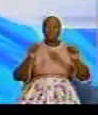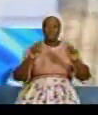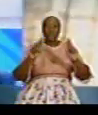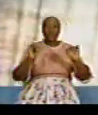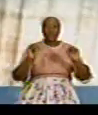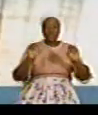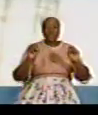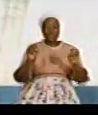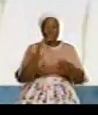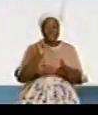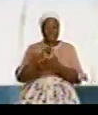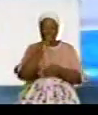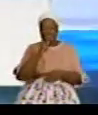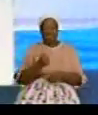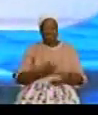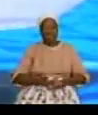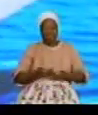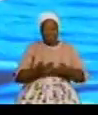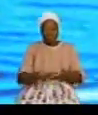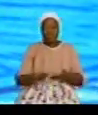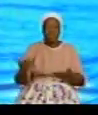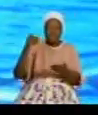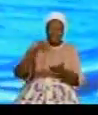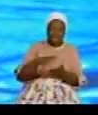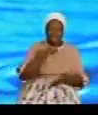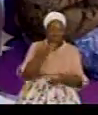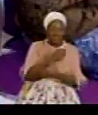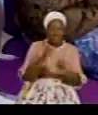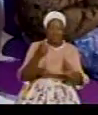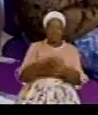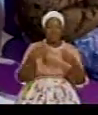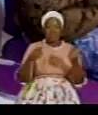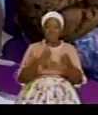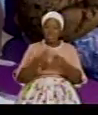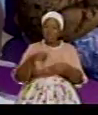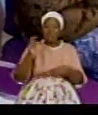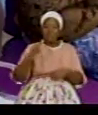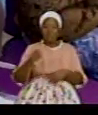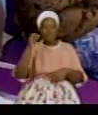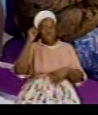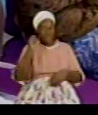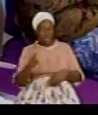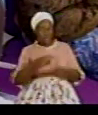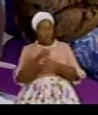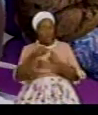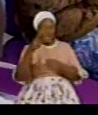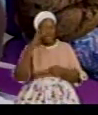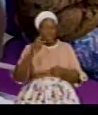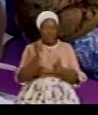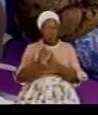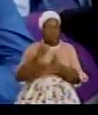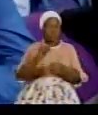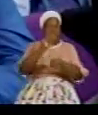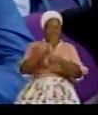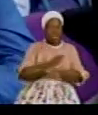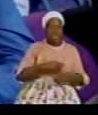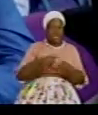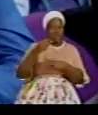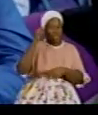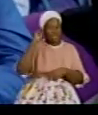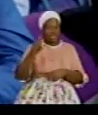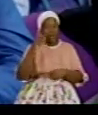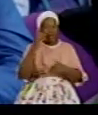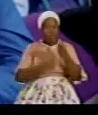again. And so we need to understand, when we see the word tradition and understand, what tradition is